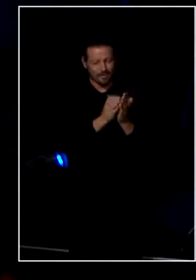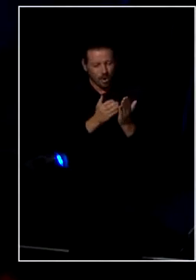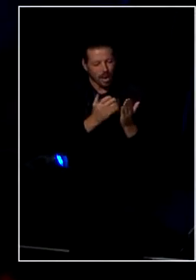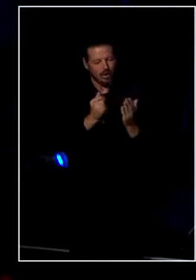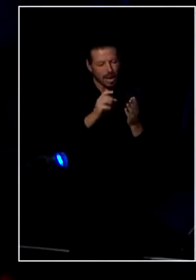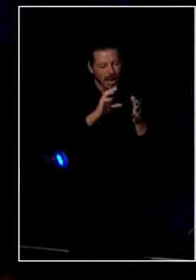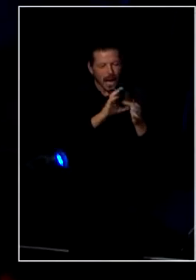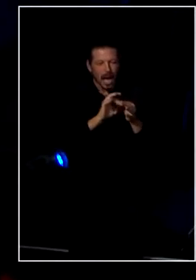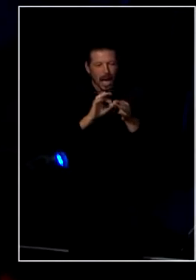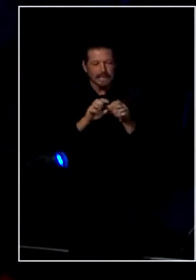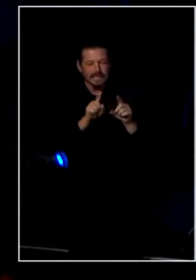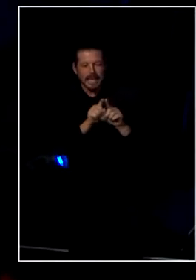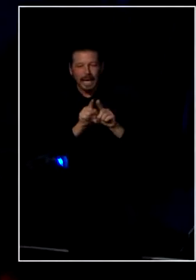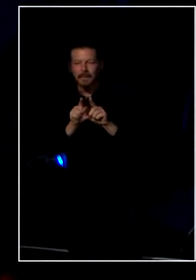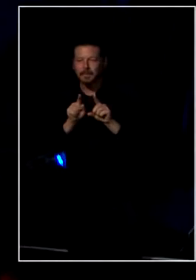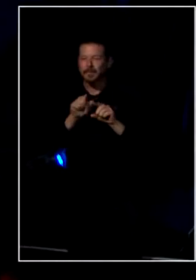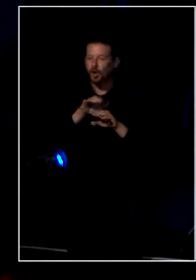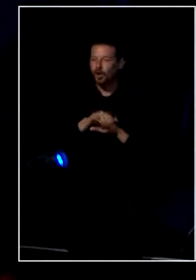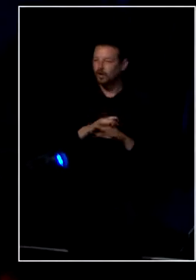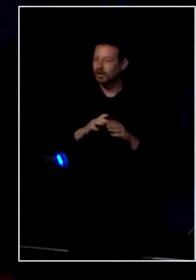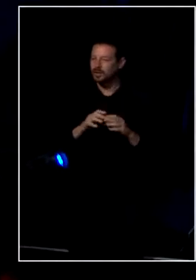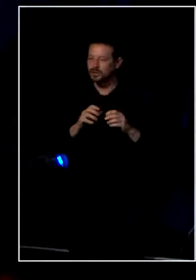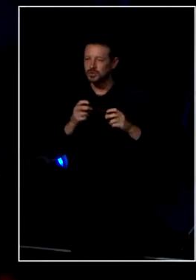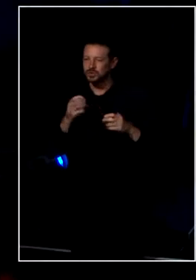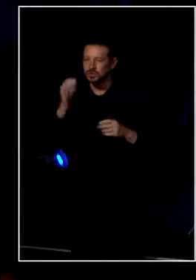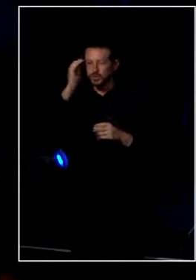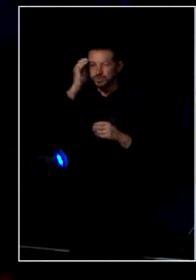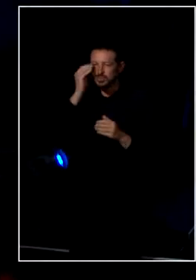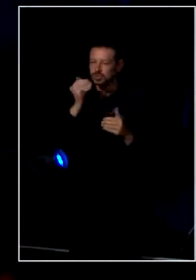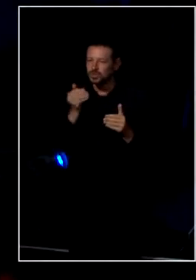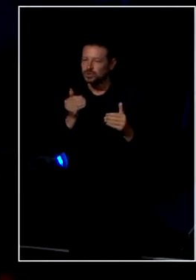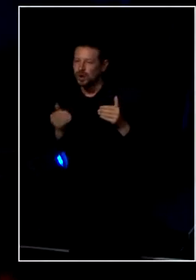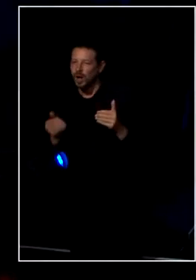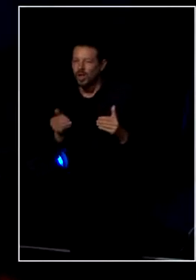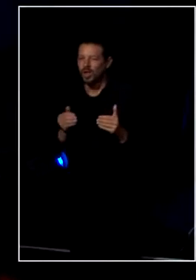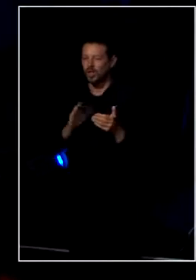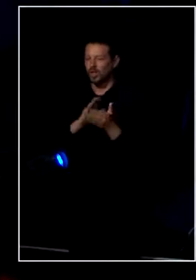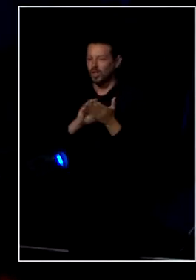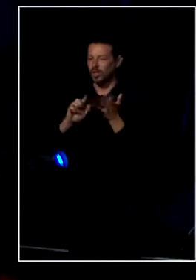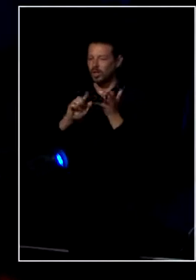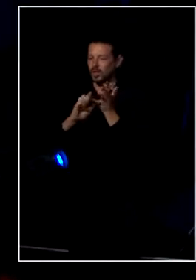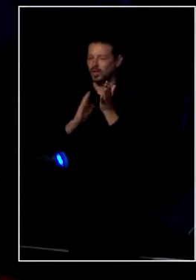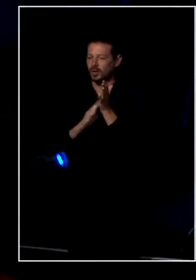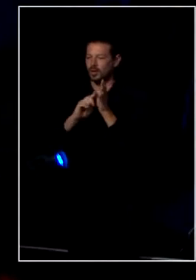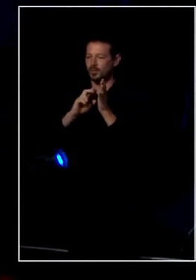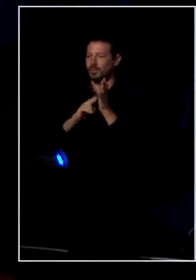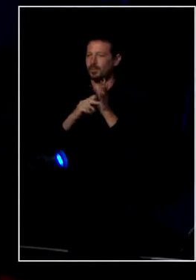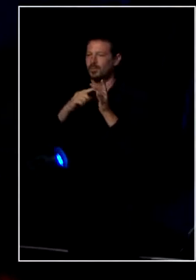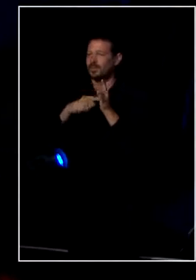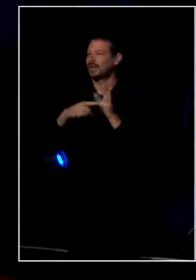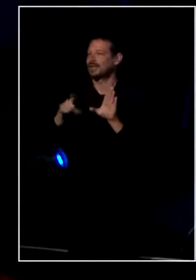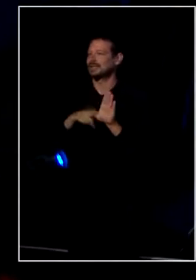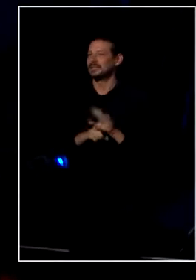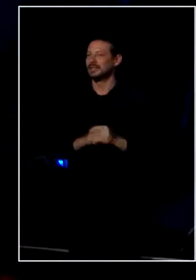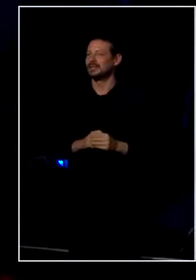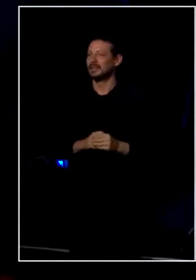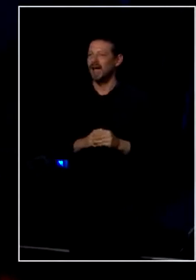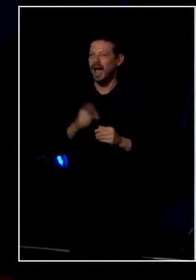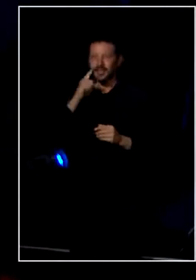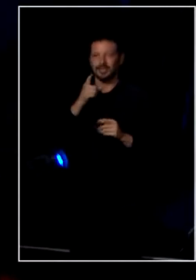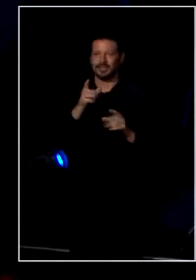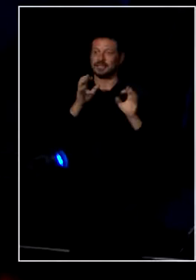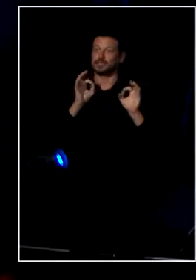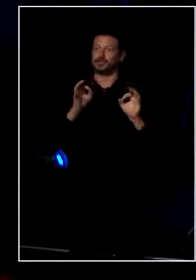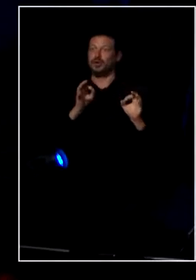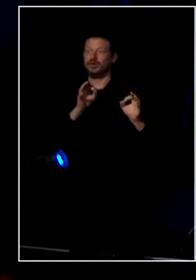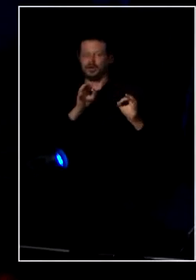about humanity and struggle and similar things like that. And I feel like it's just the perfect thing for us to focus on, don't you think?